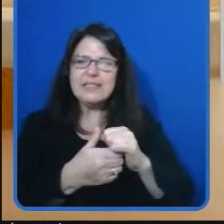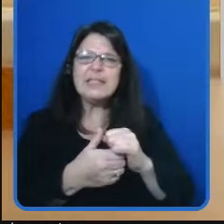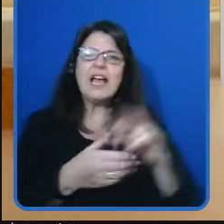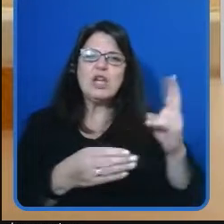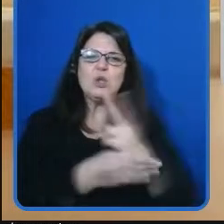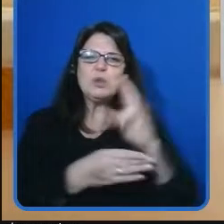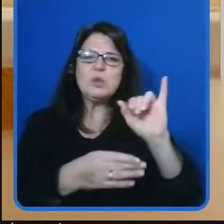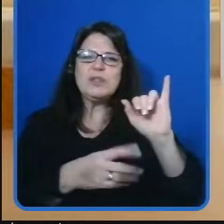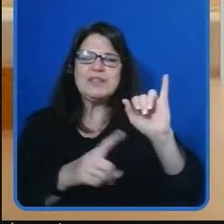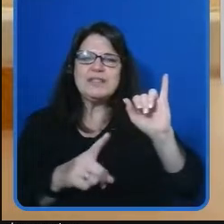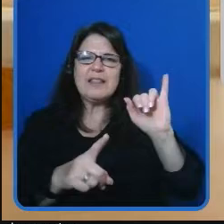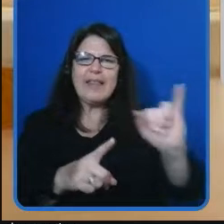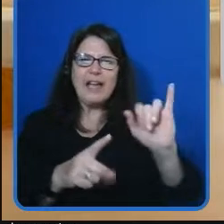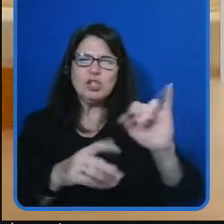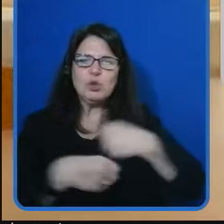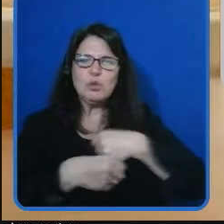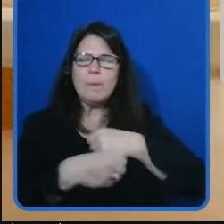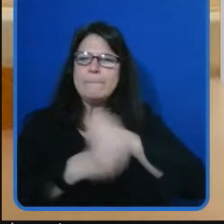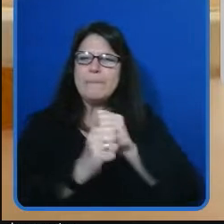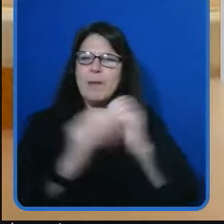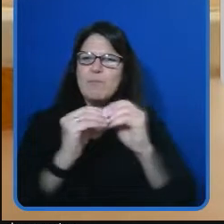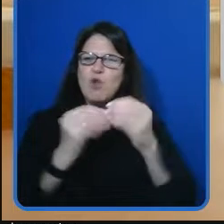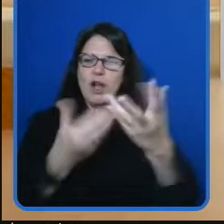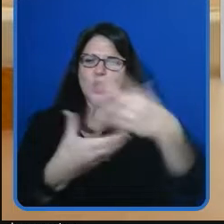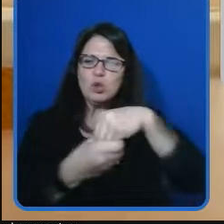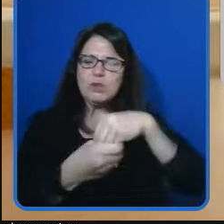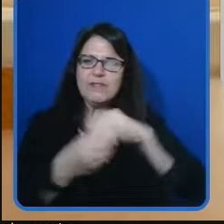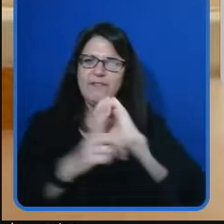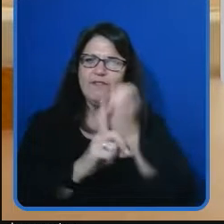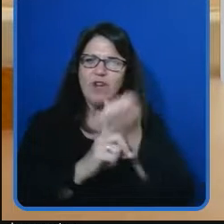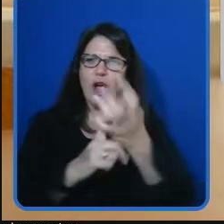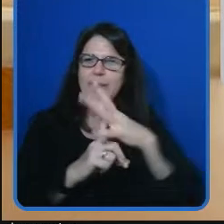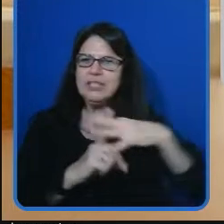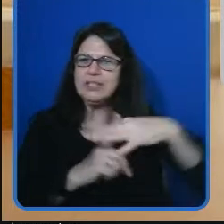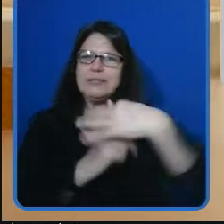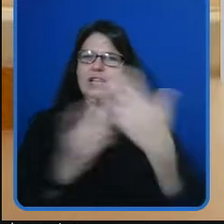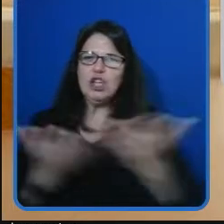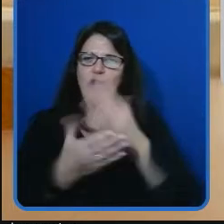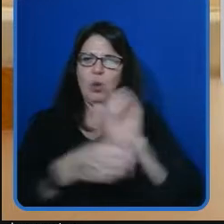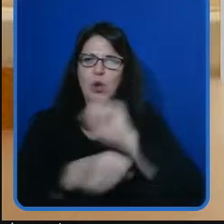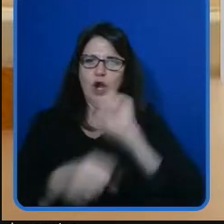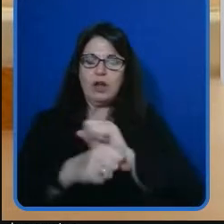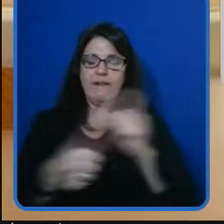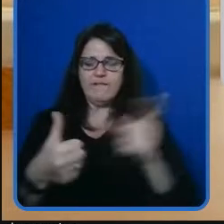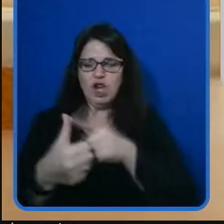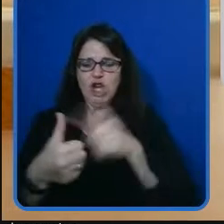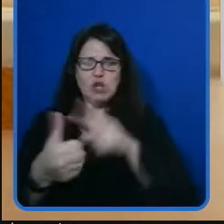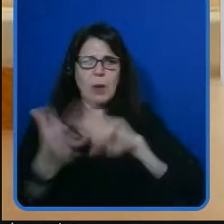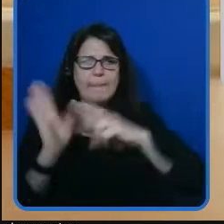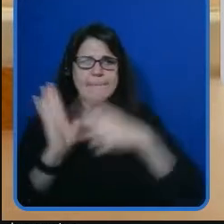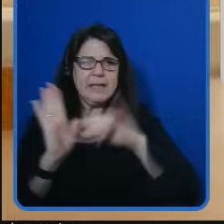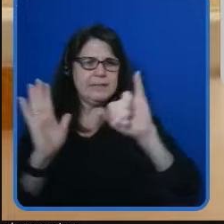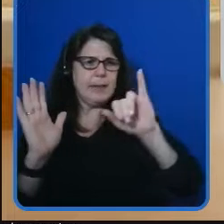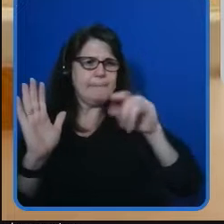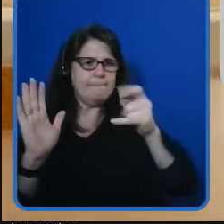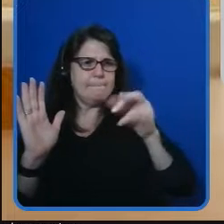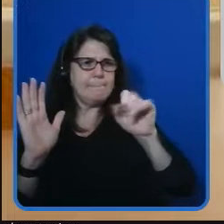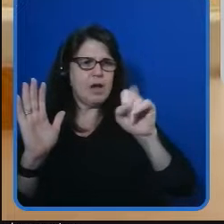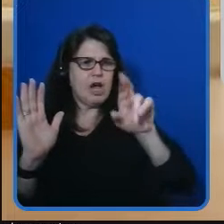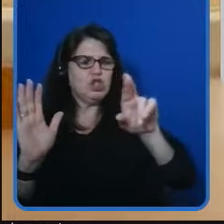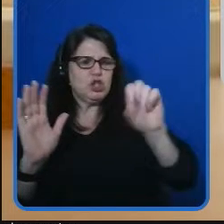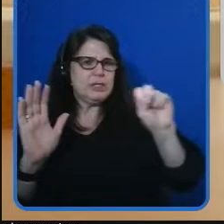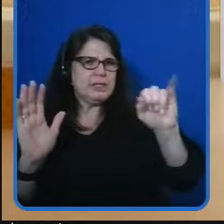more inclusive environments at work today. First, let's define it. Imposter syndrome refers to